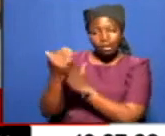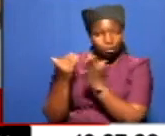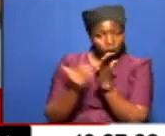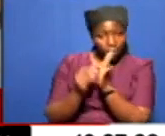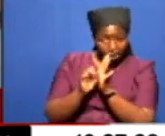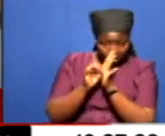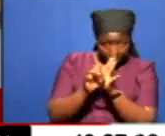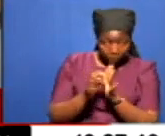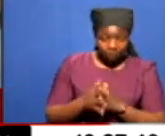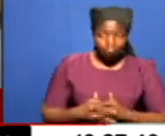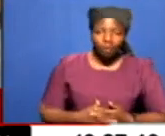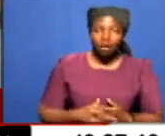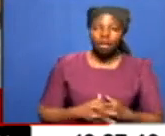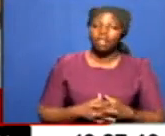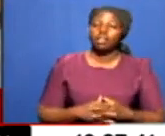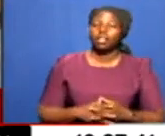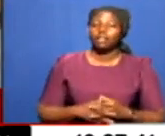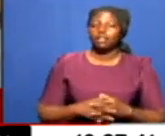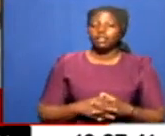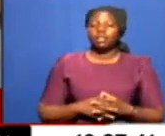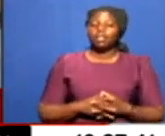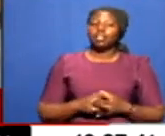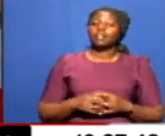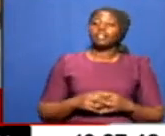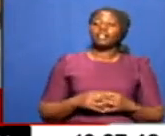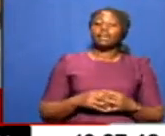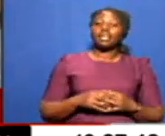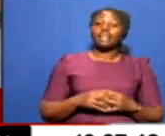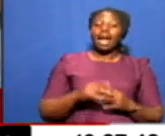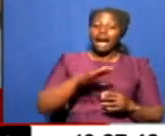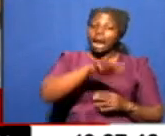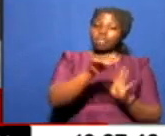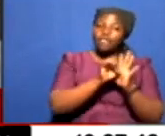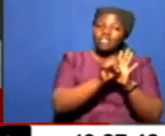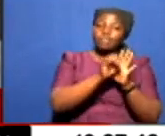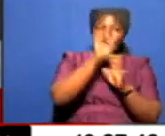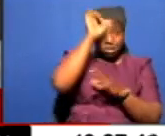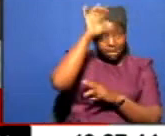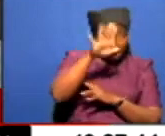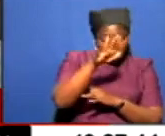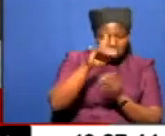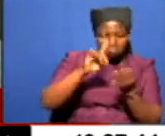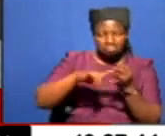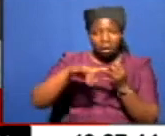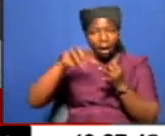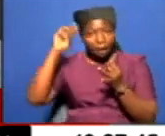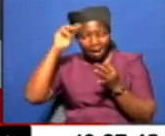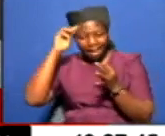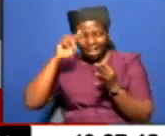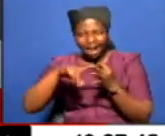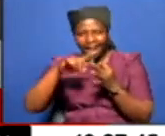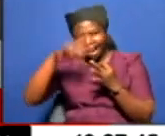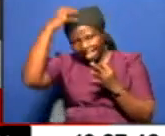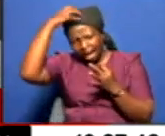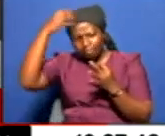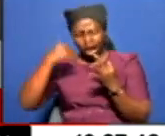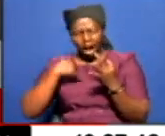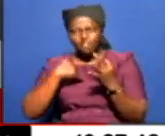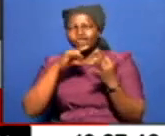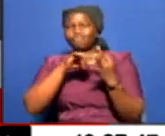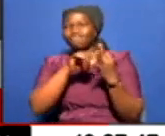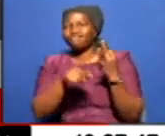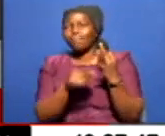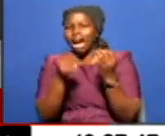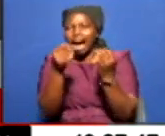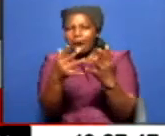instance, how much does a county like Kiambu or a county like Mandera or Lamu have for young people who are at